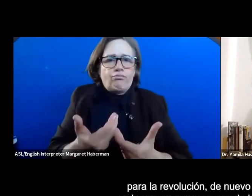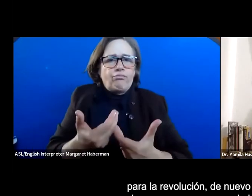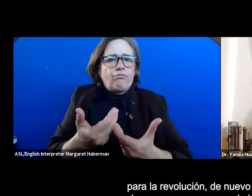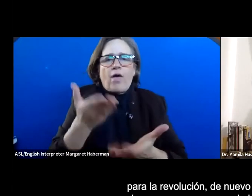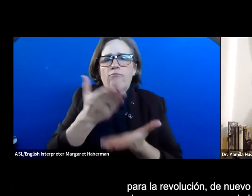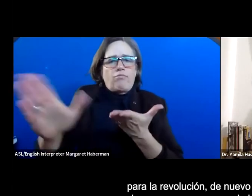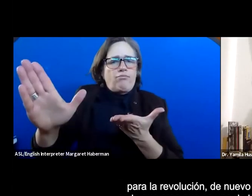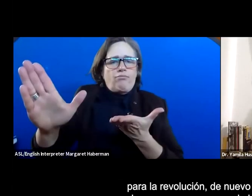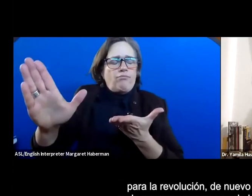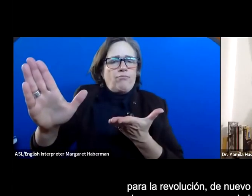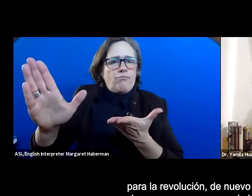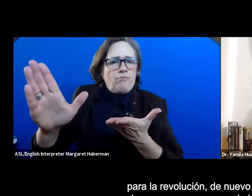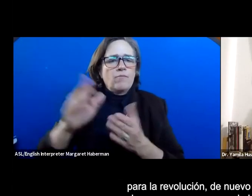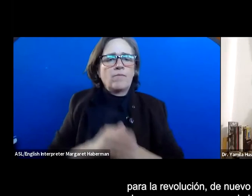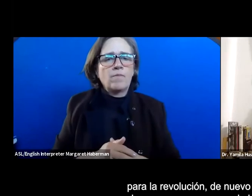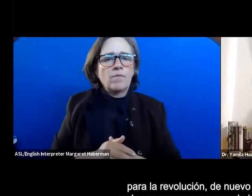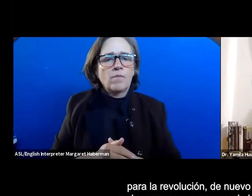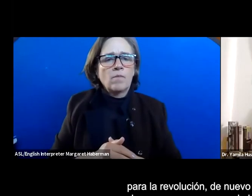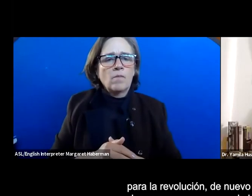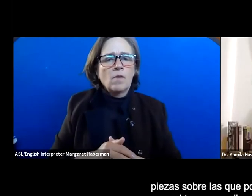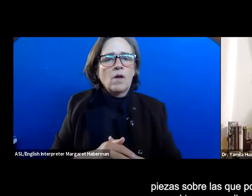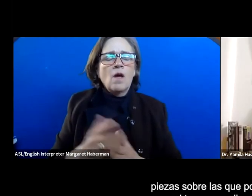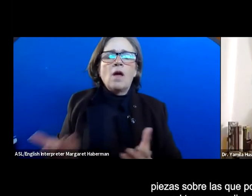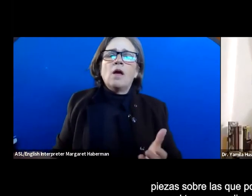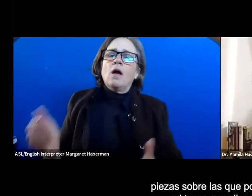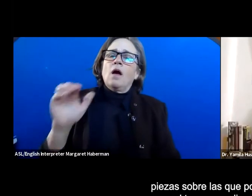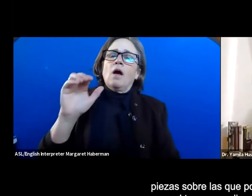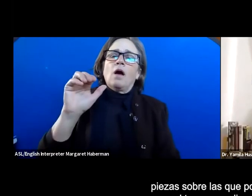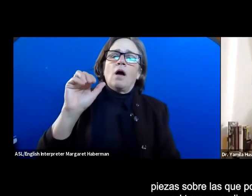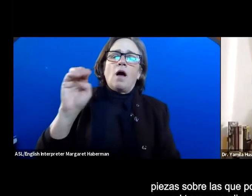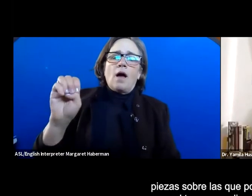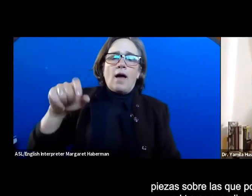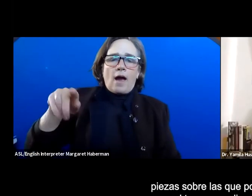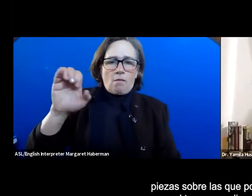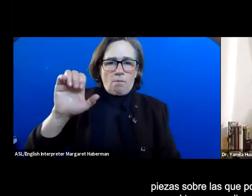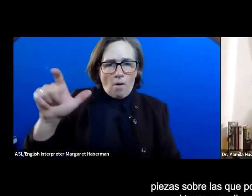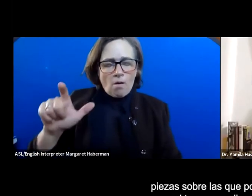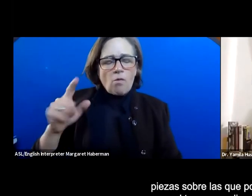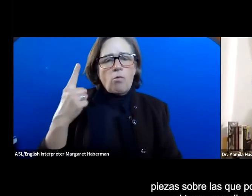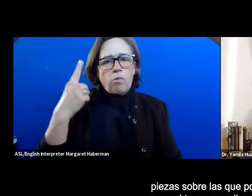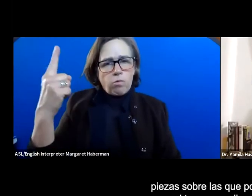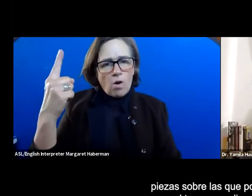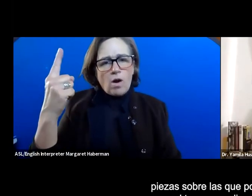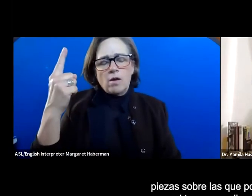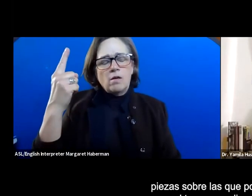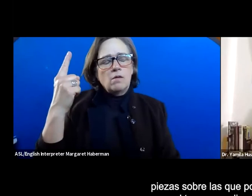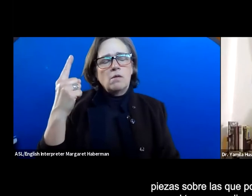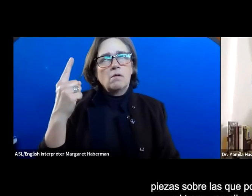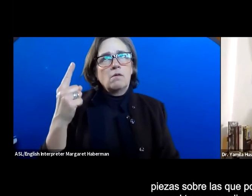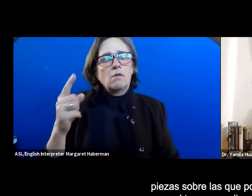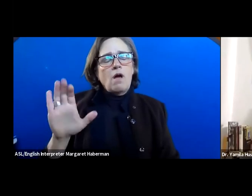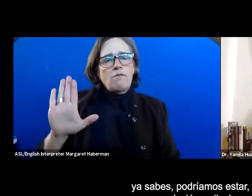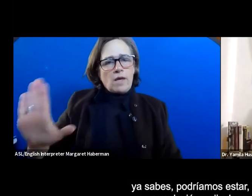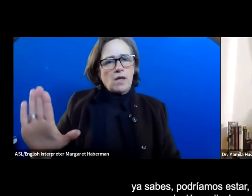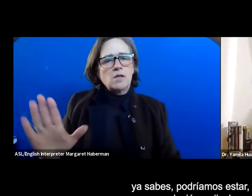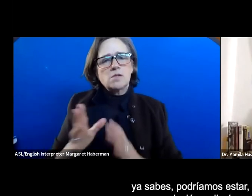Eqbal Ahmad, in what I think is one of the most brilliant pieces that I could read about the topic, tells us